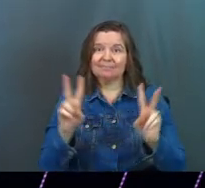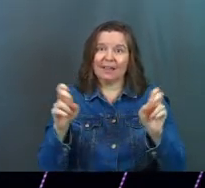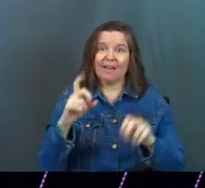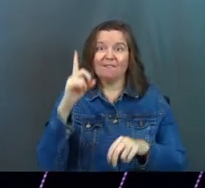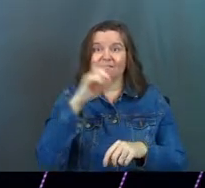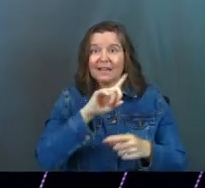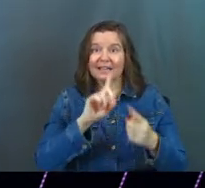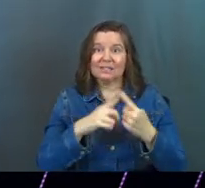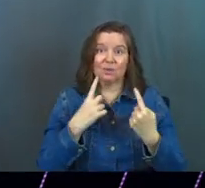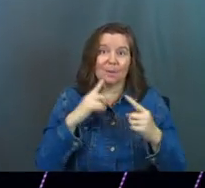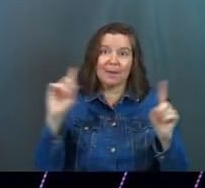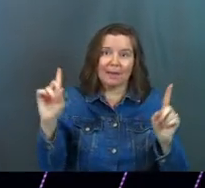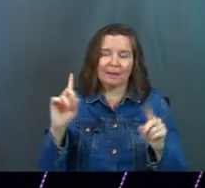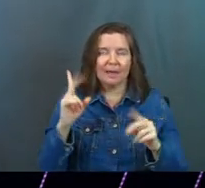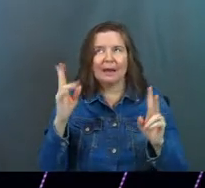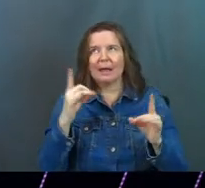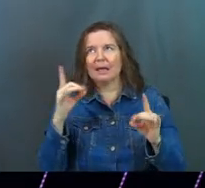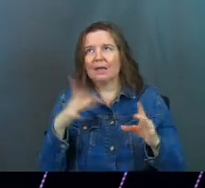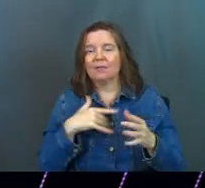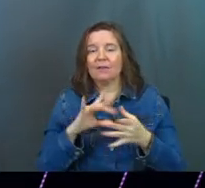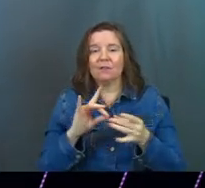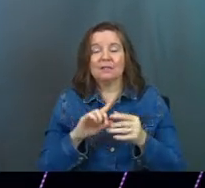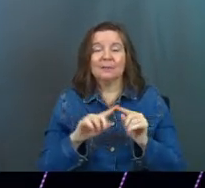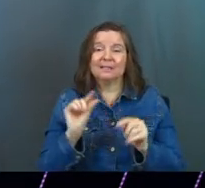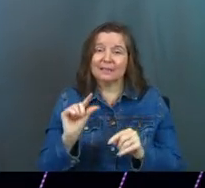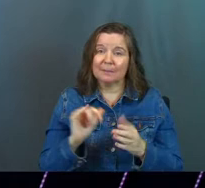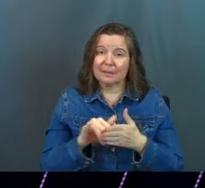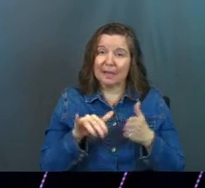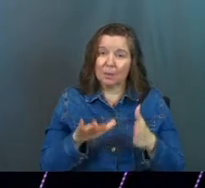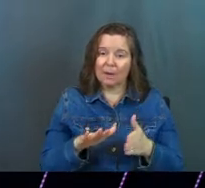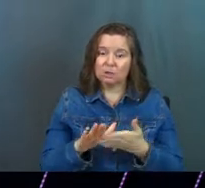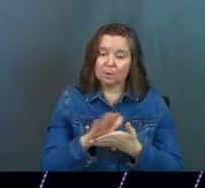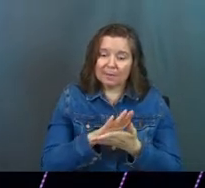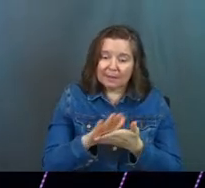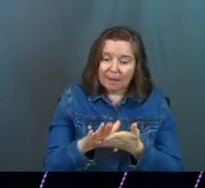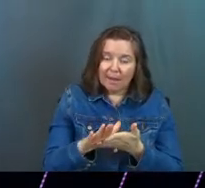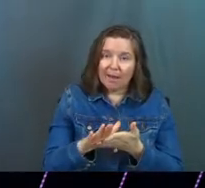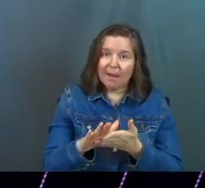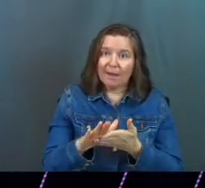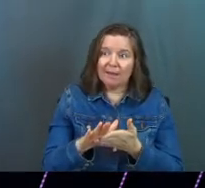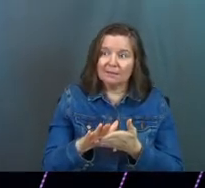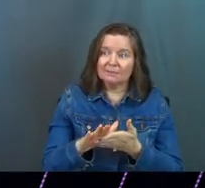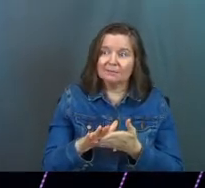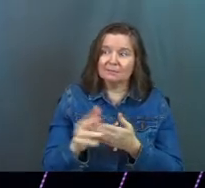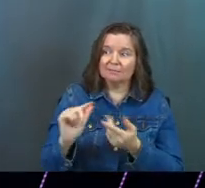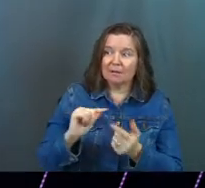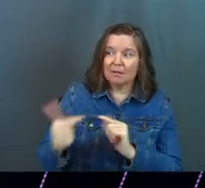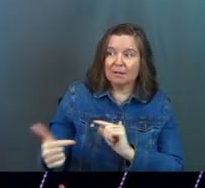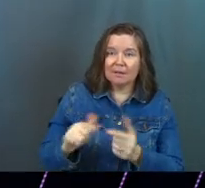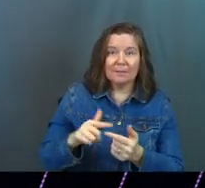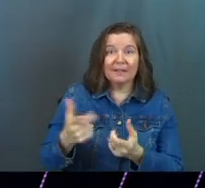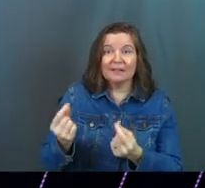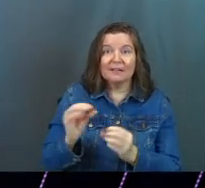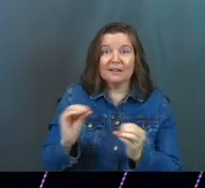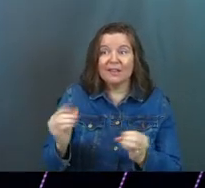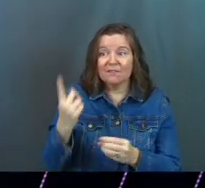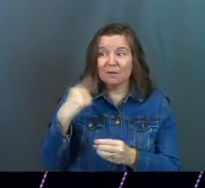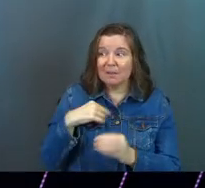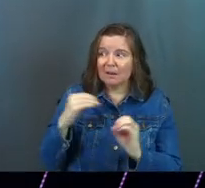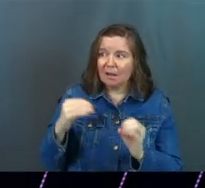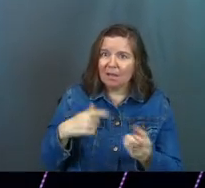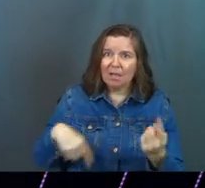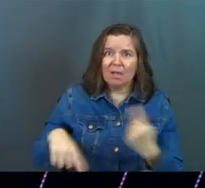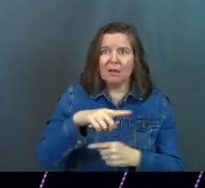till you make it. And I hate that phrase, but it's a little bit that way. To be kind on the merry-go-round means they haven't done anything for